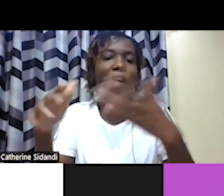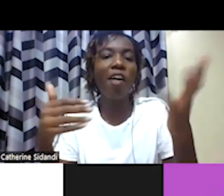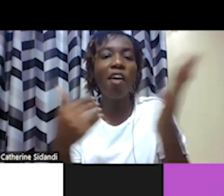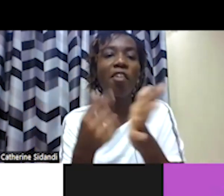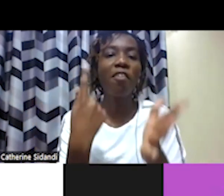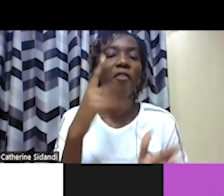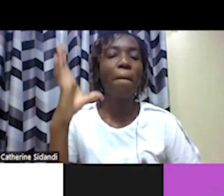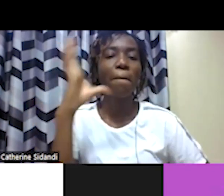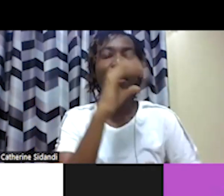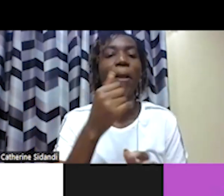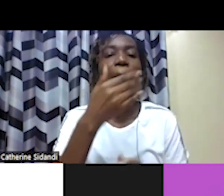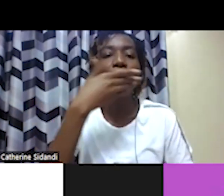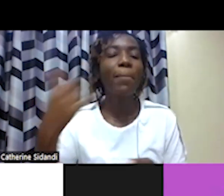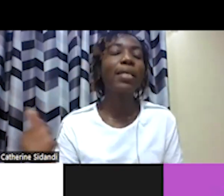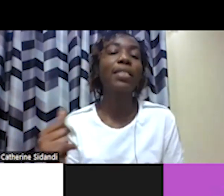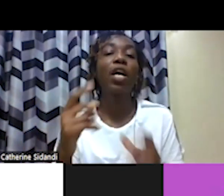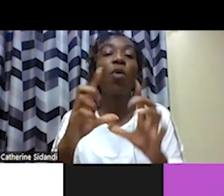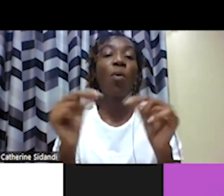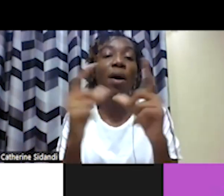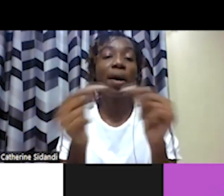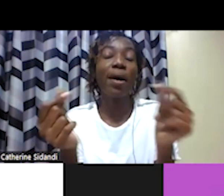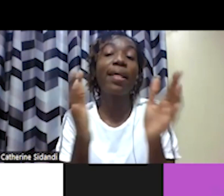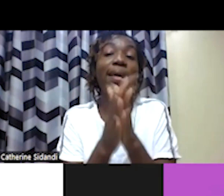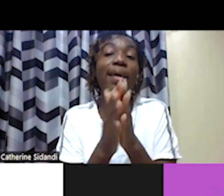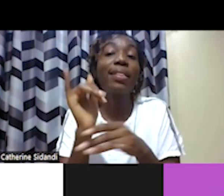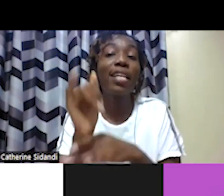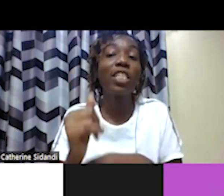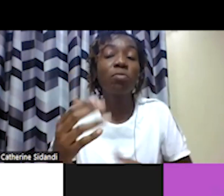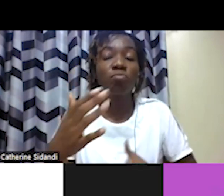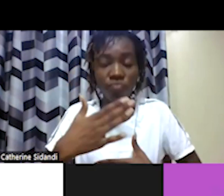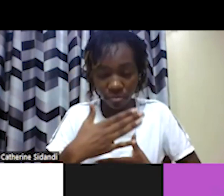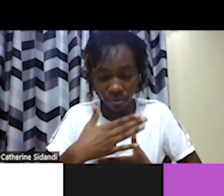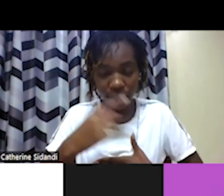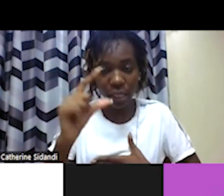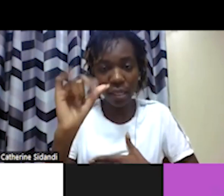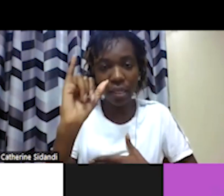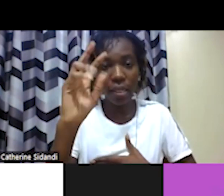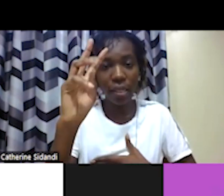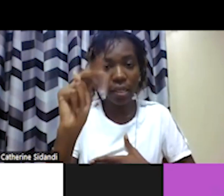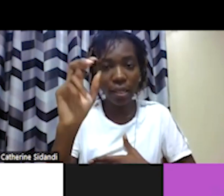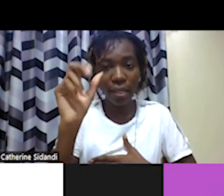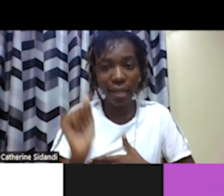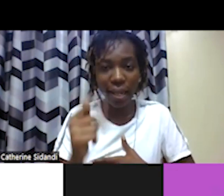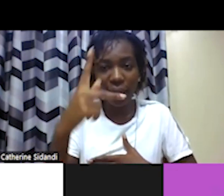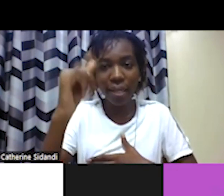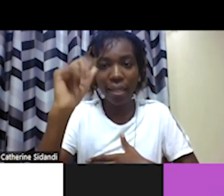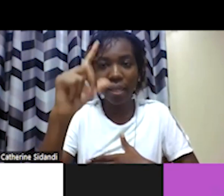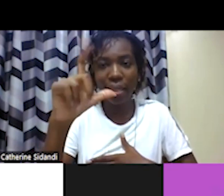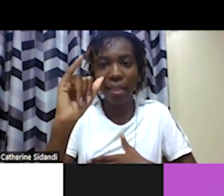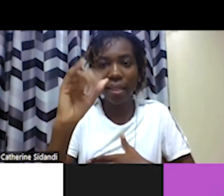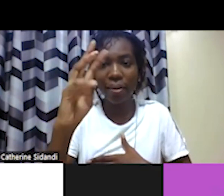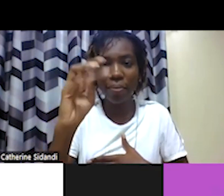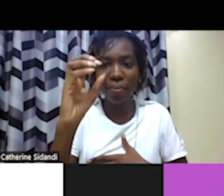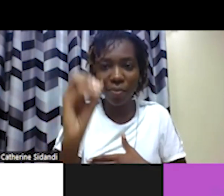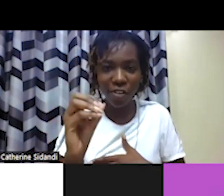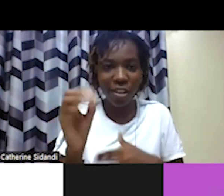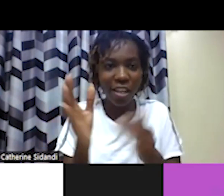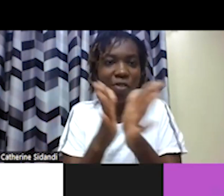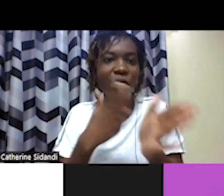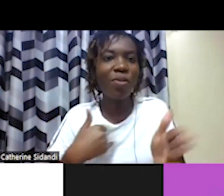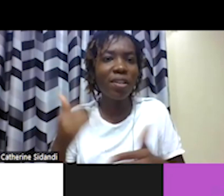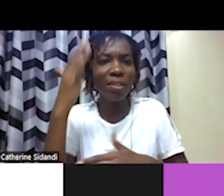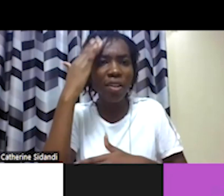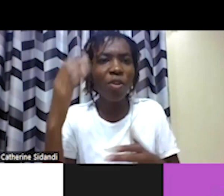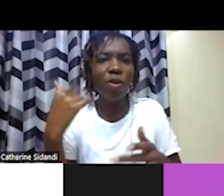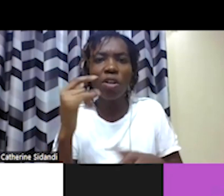lack of a better word. And this is none other than Honorable Linah Jebii Kilimo. And just let me just find out from you